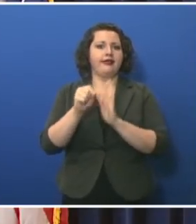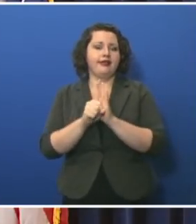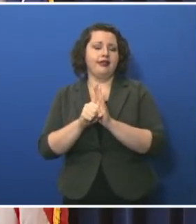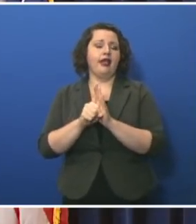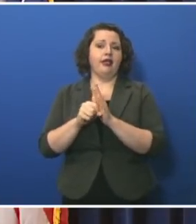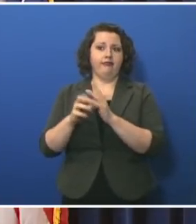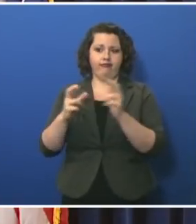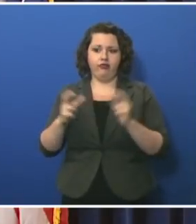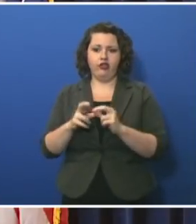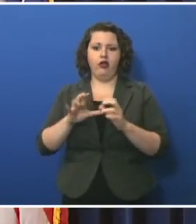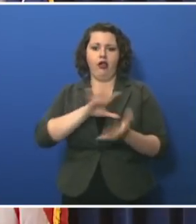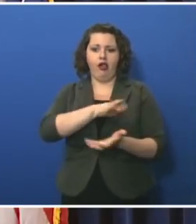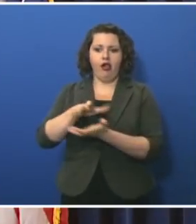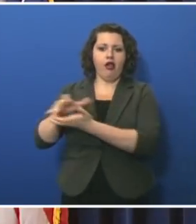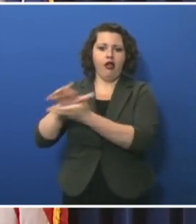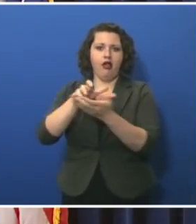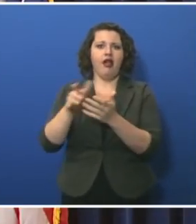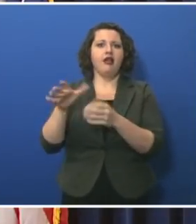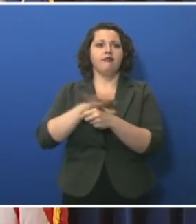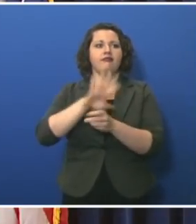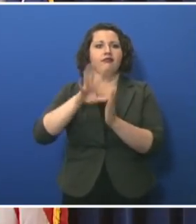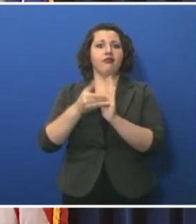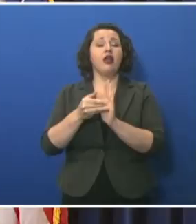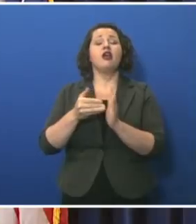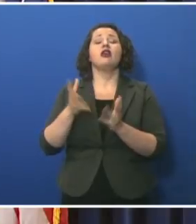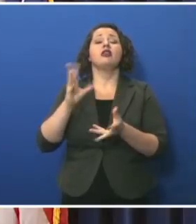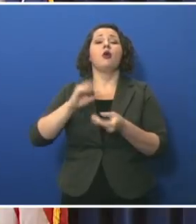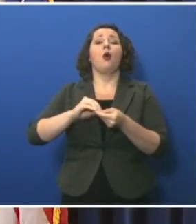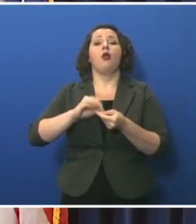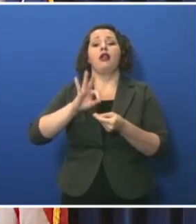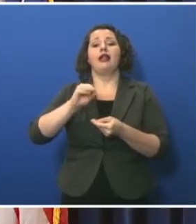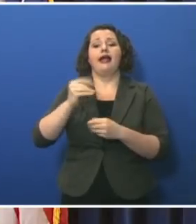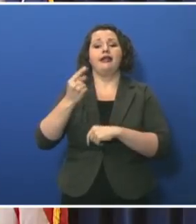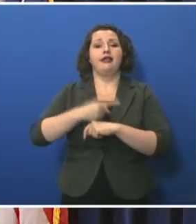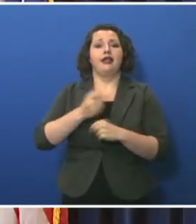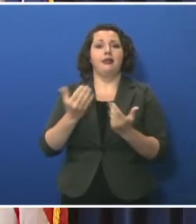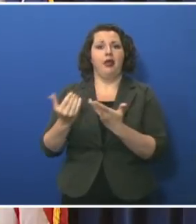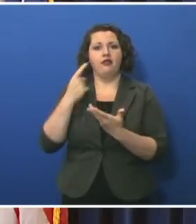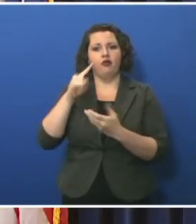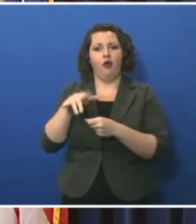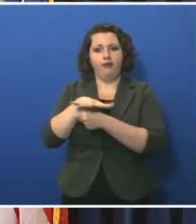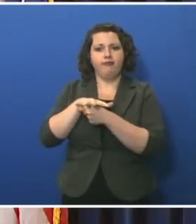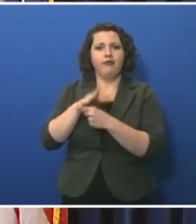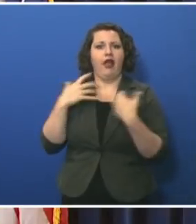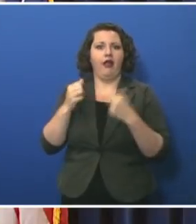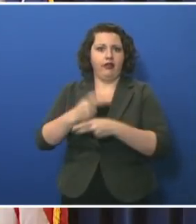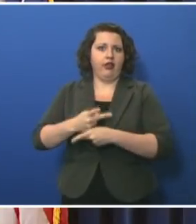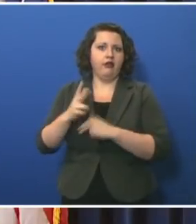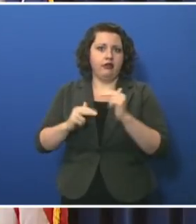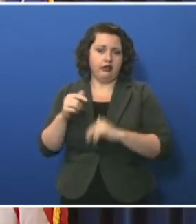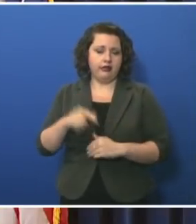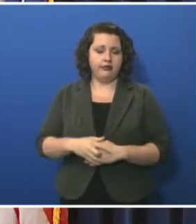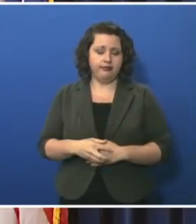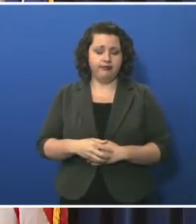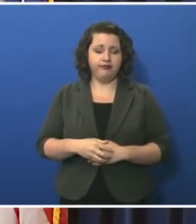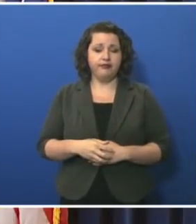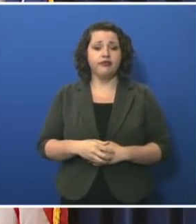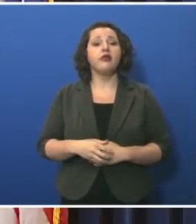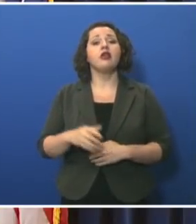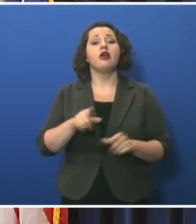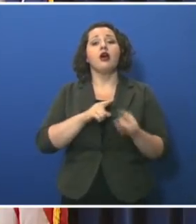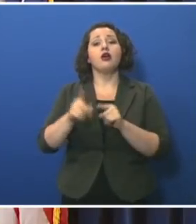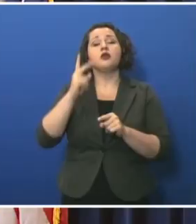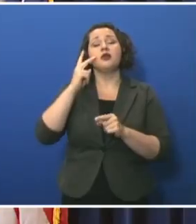providing a combined 90 days of supply to area healthcare facilities. We've also seen our